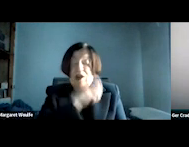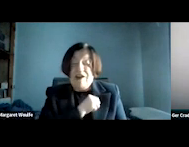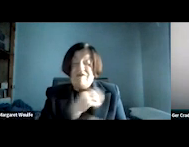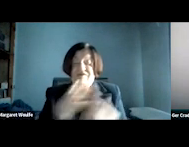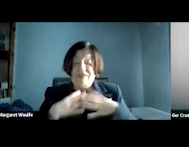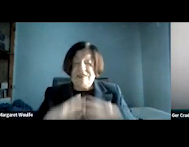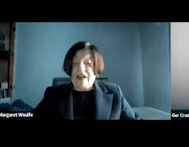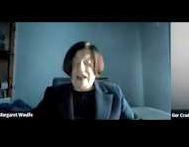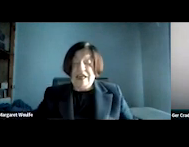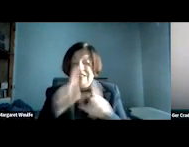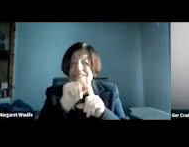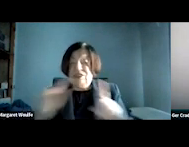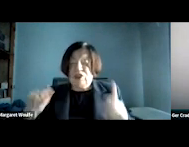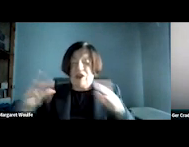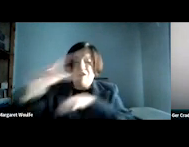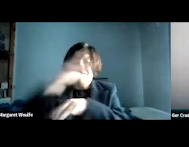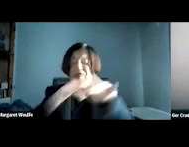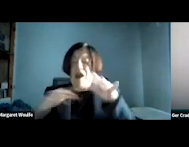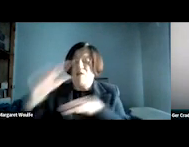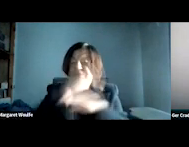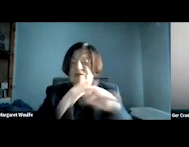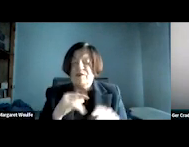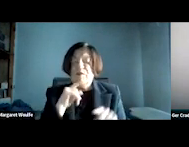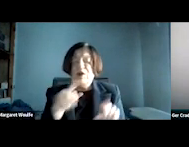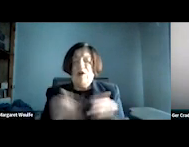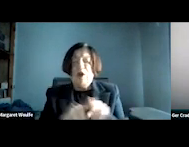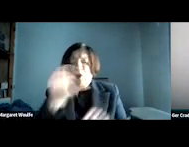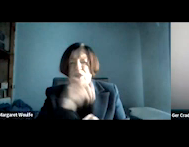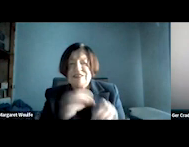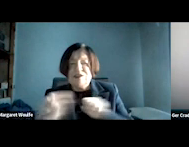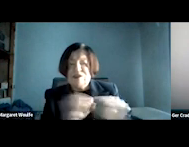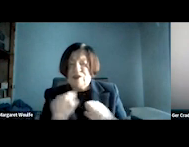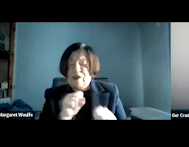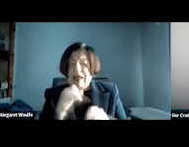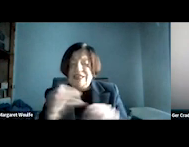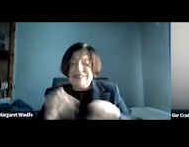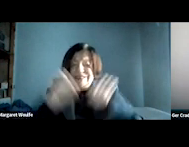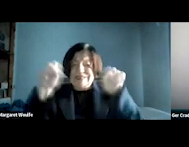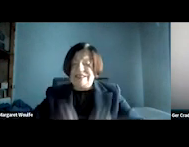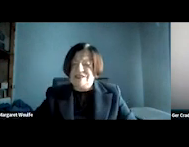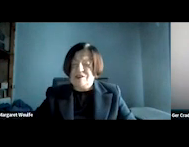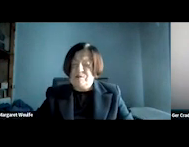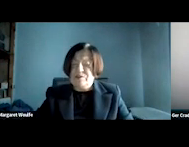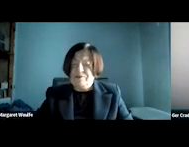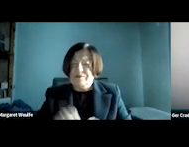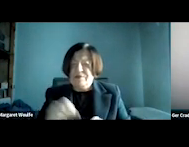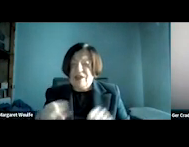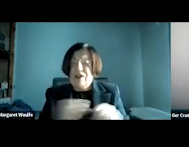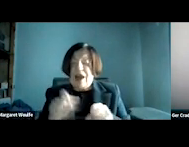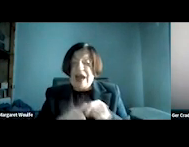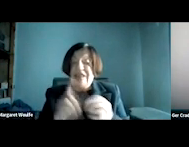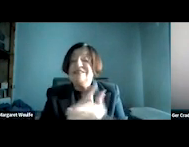physical, digital environments, but also looking at services and systems. Services and design